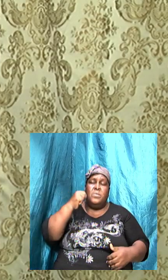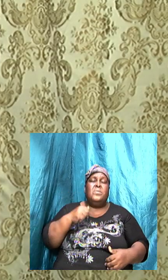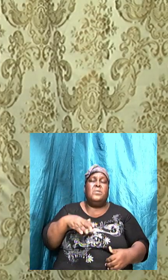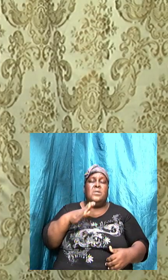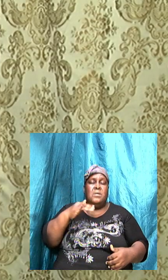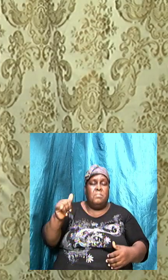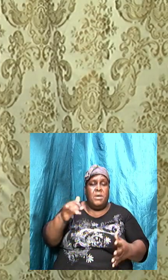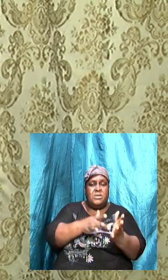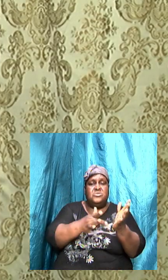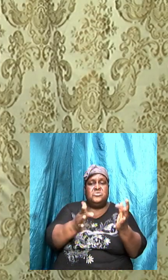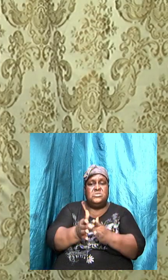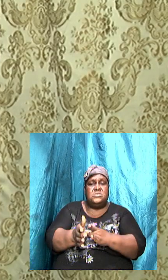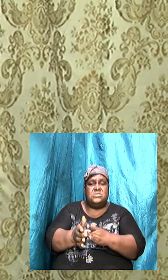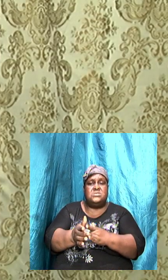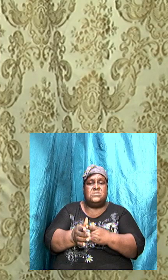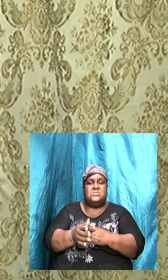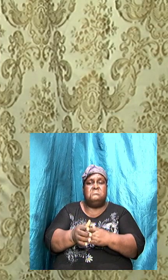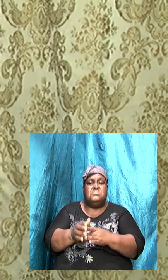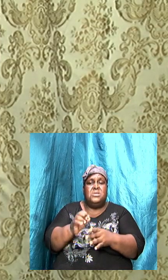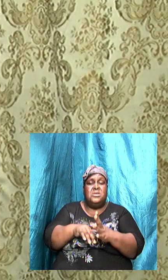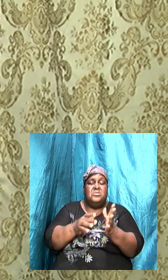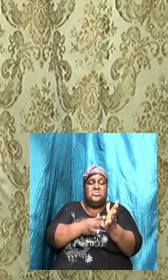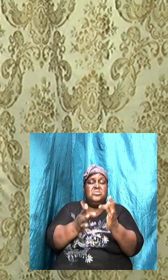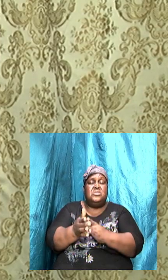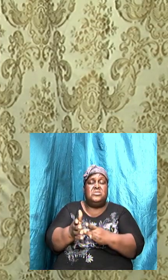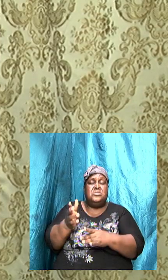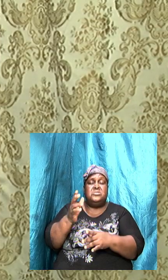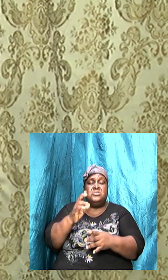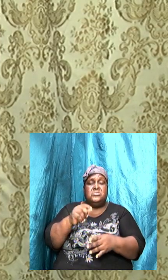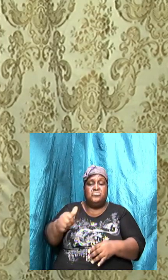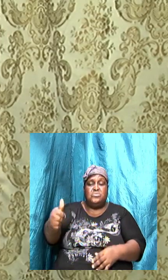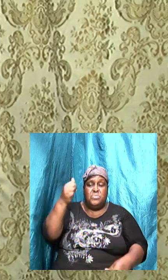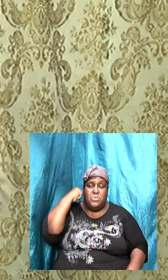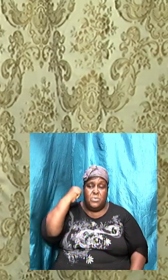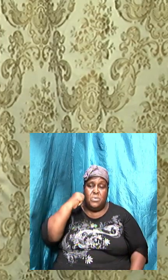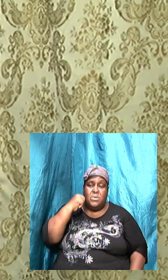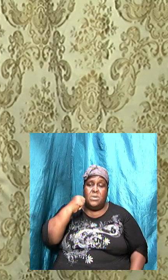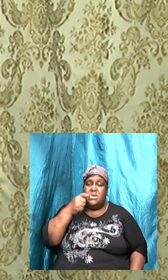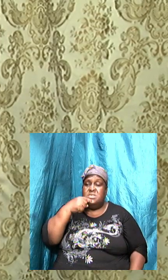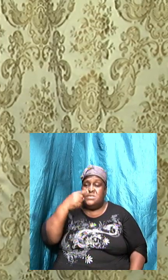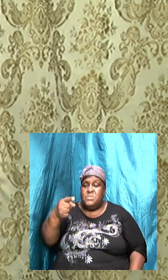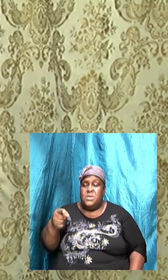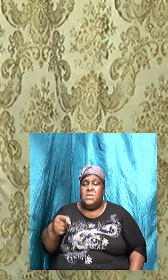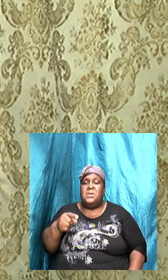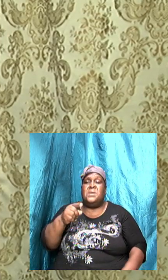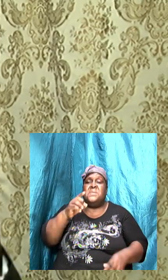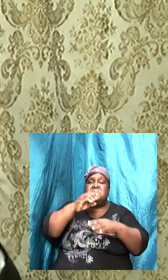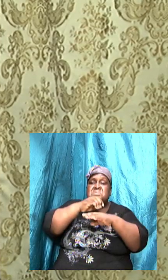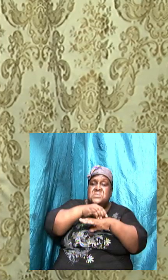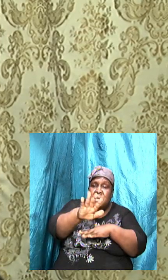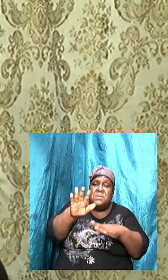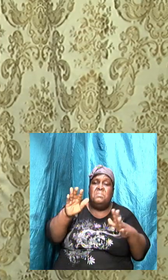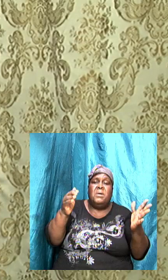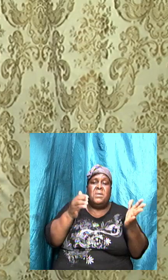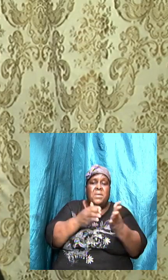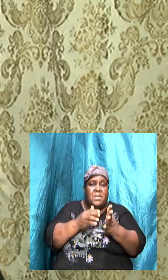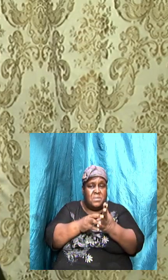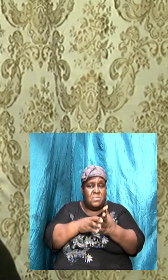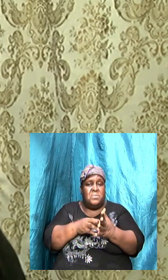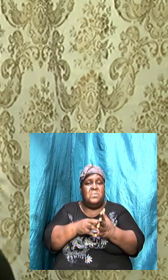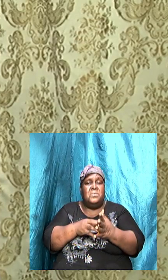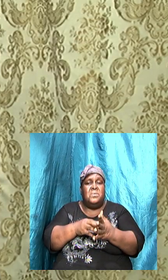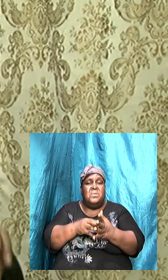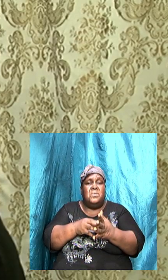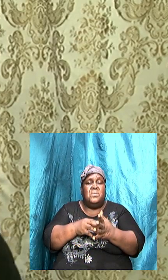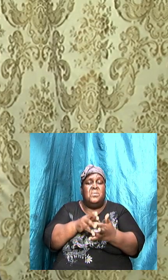so he is in his rebuke, he spoke to them and sent them back to get back